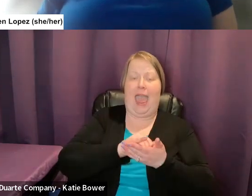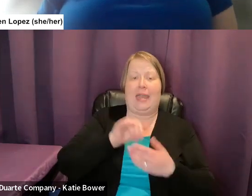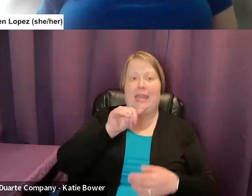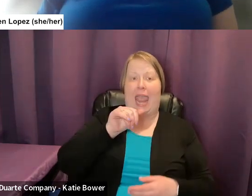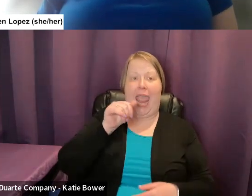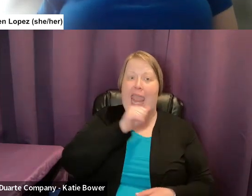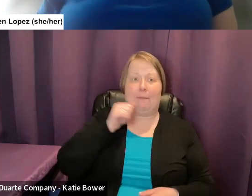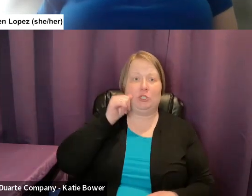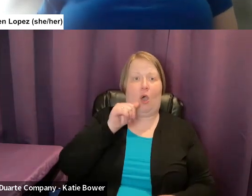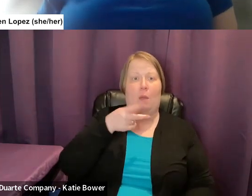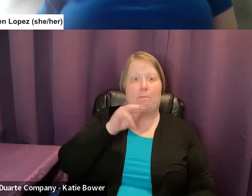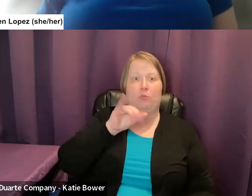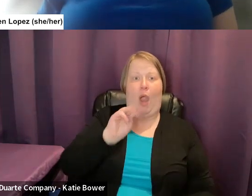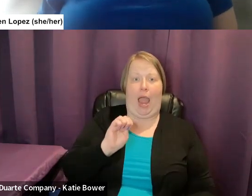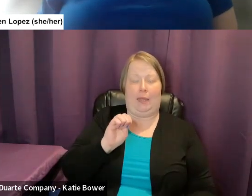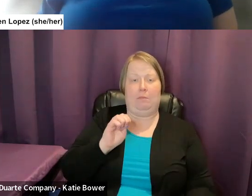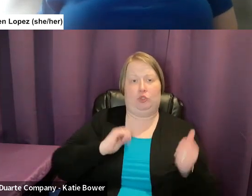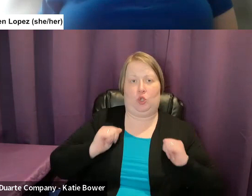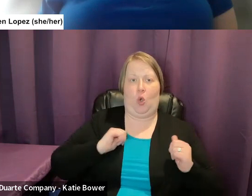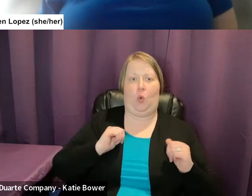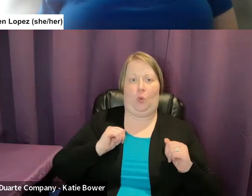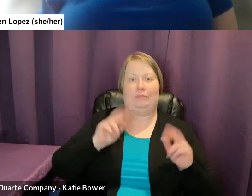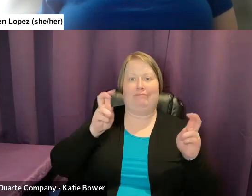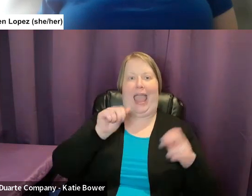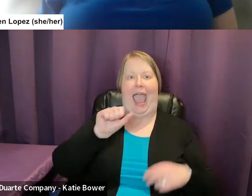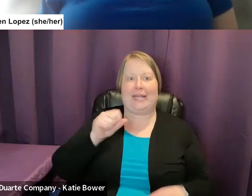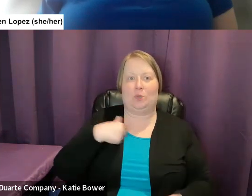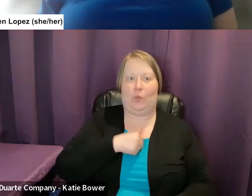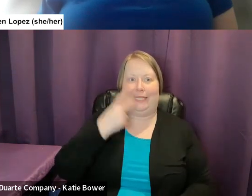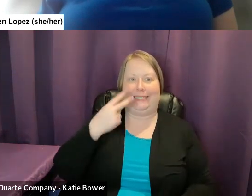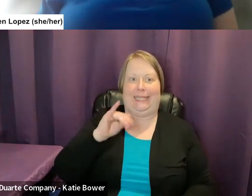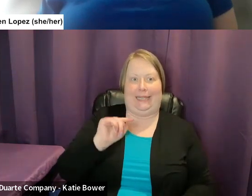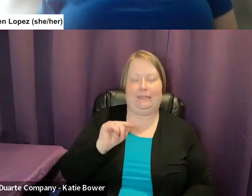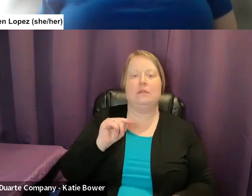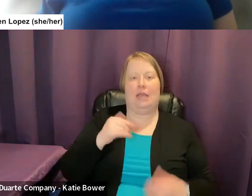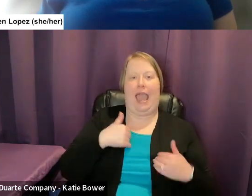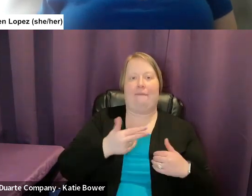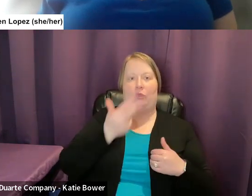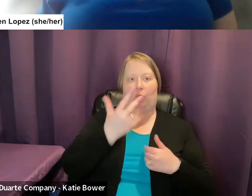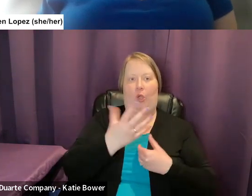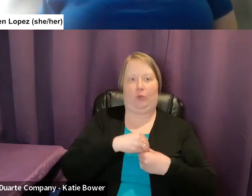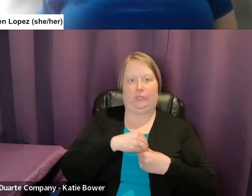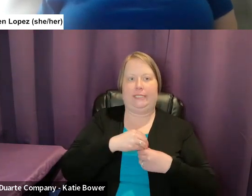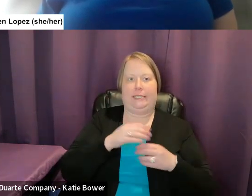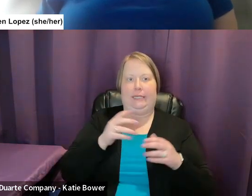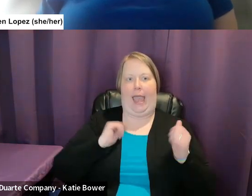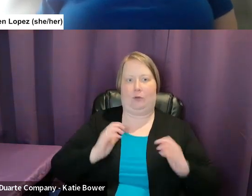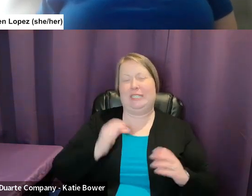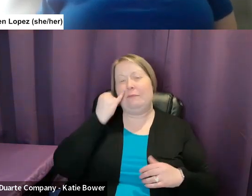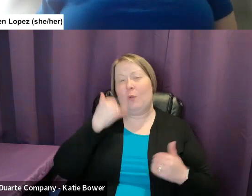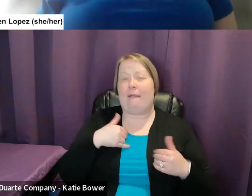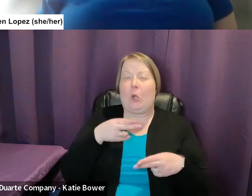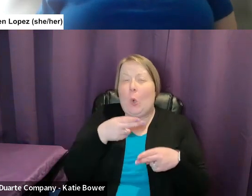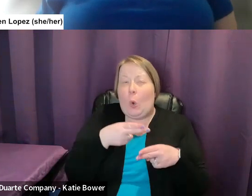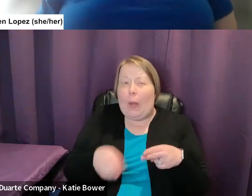that has three autistic actors? And if you have any very, very quick comments about either of